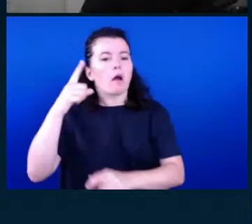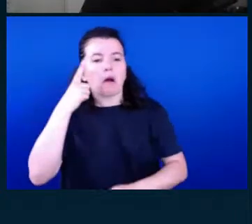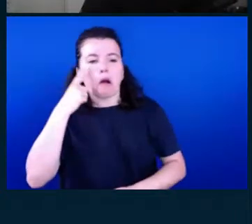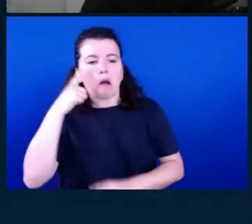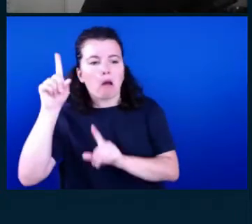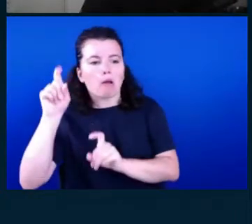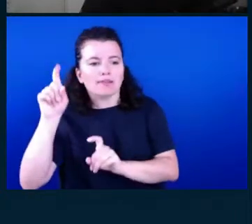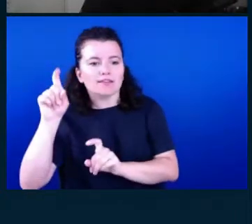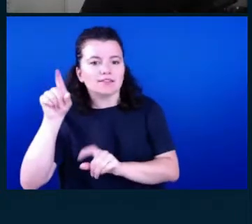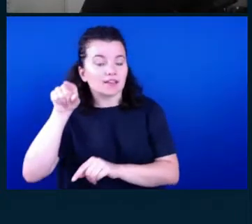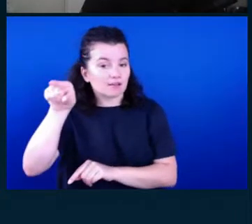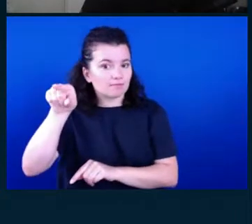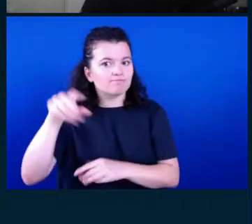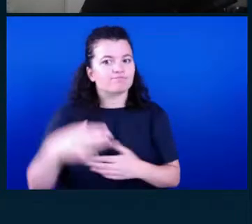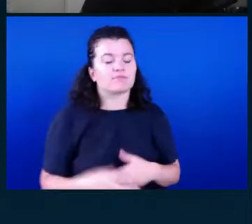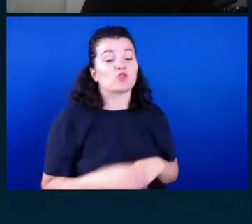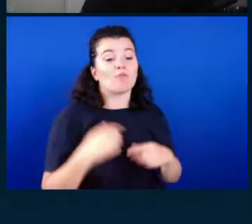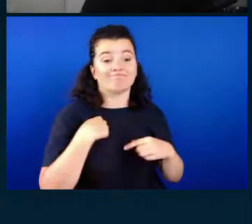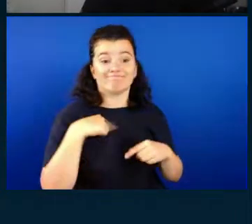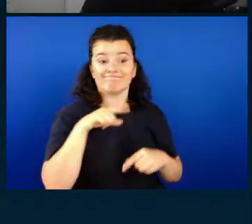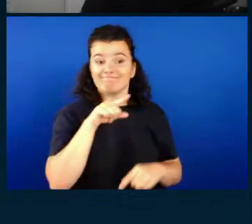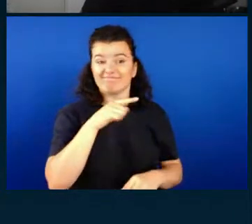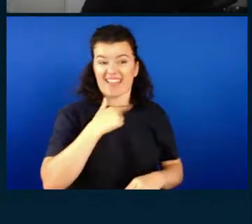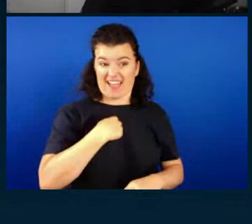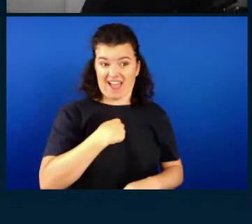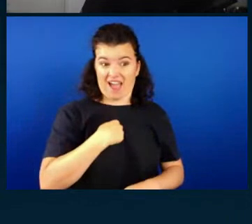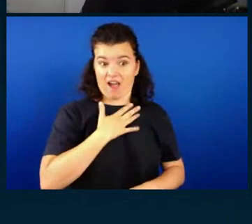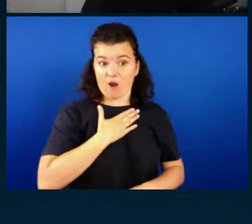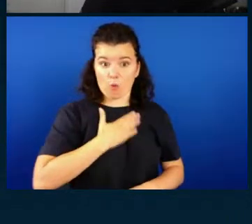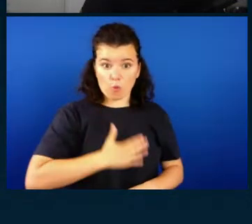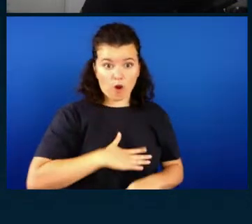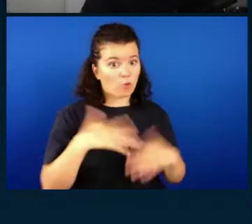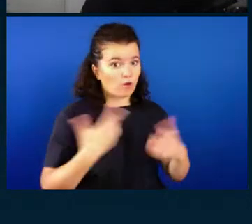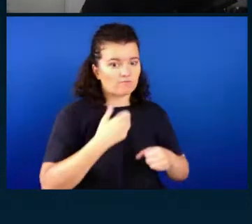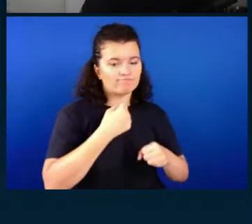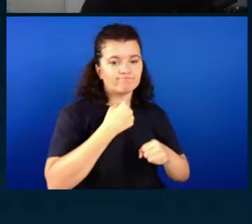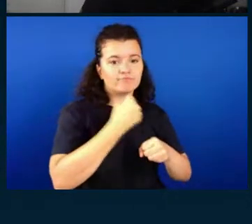do now is get the function URL